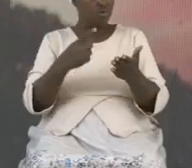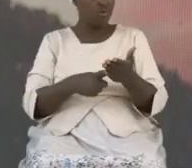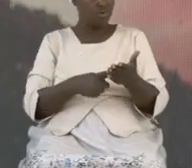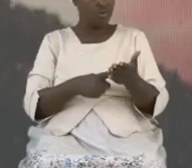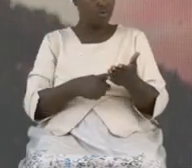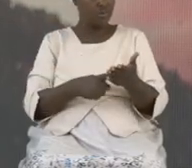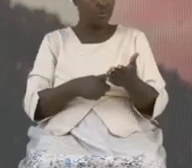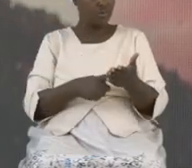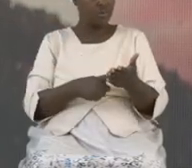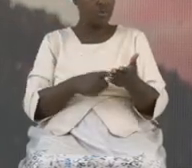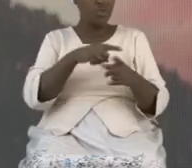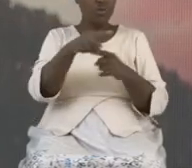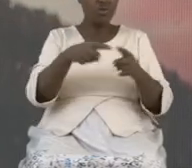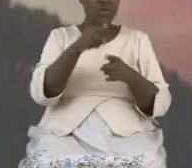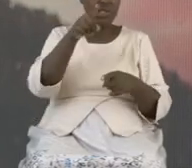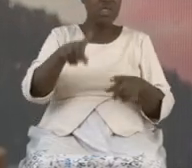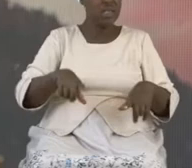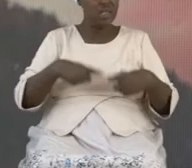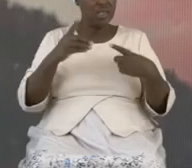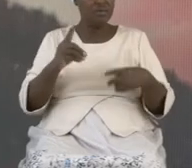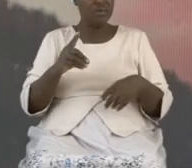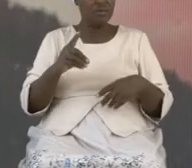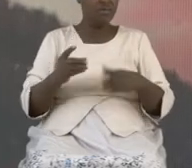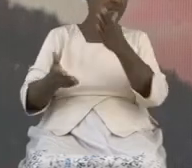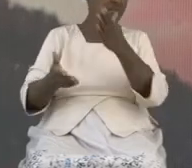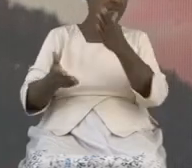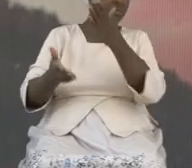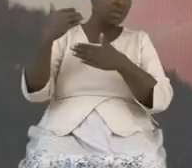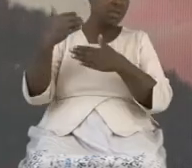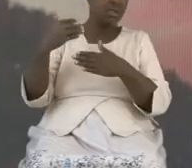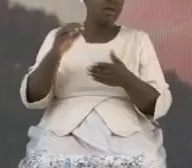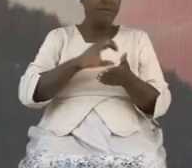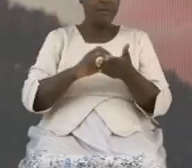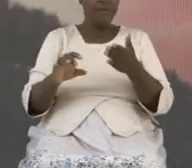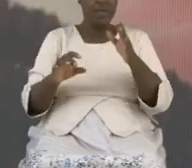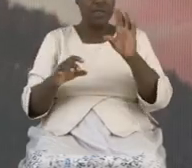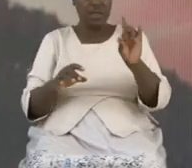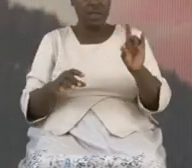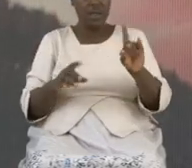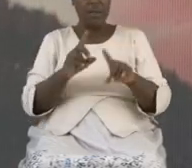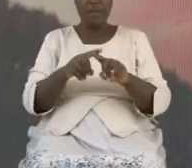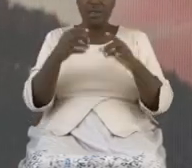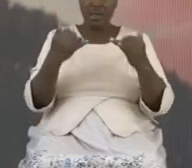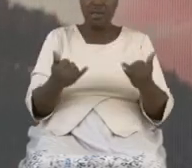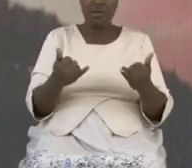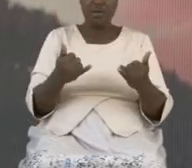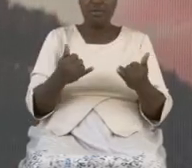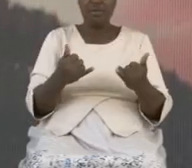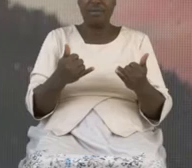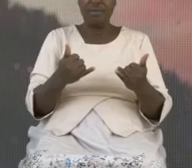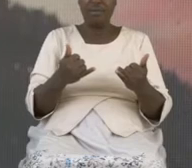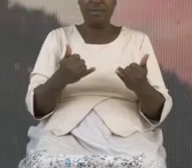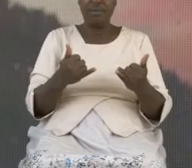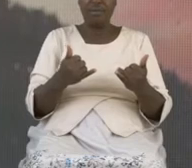ye lived, past tense, in them. Verse 8, but now ye also